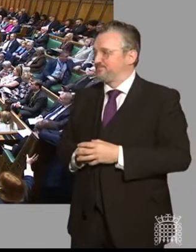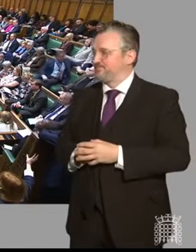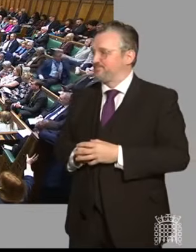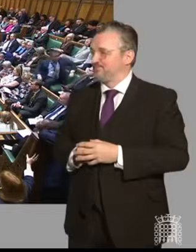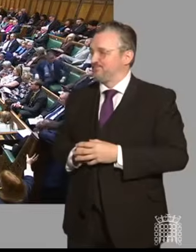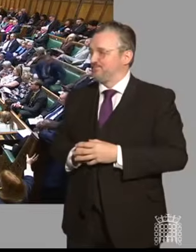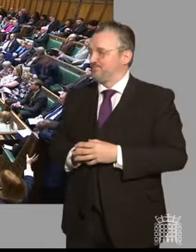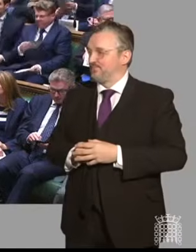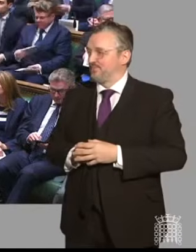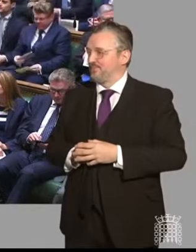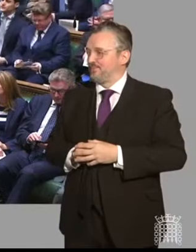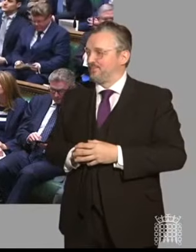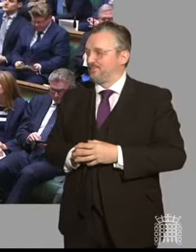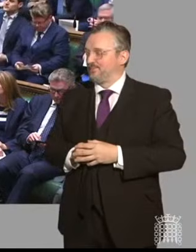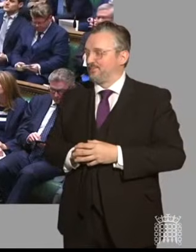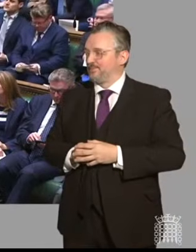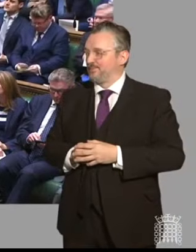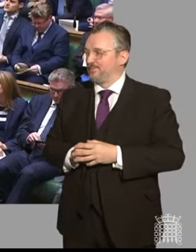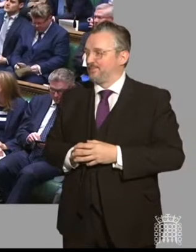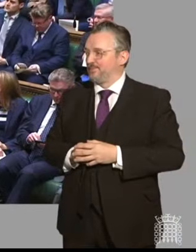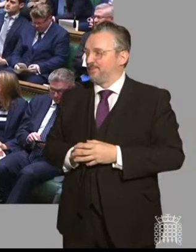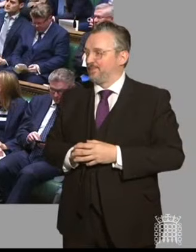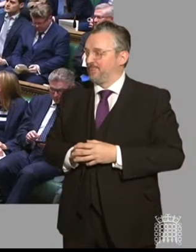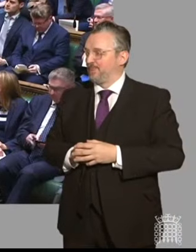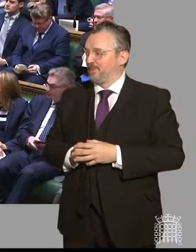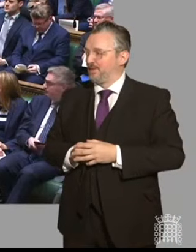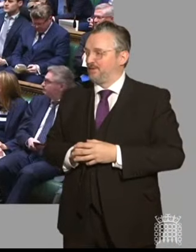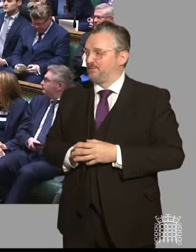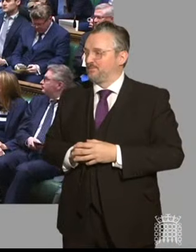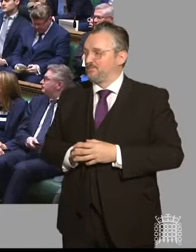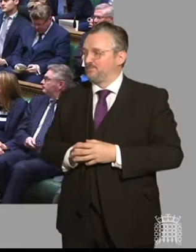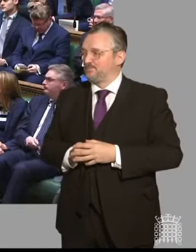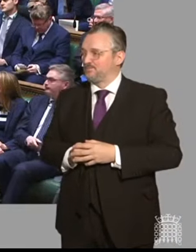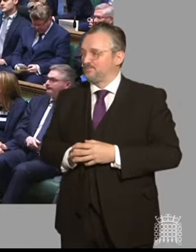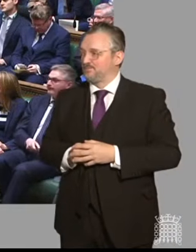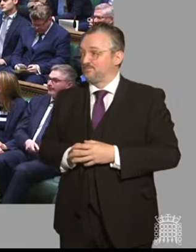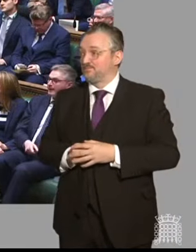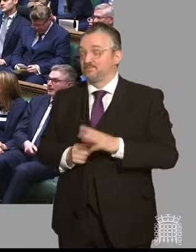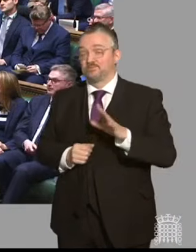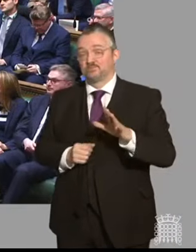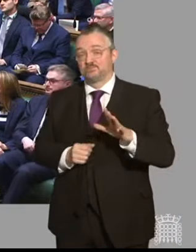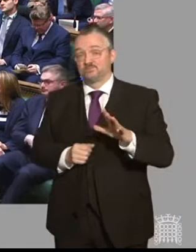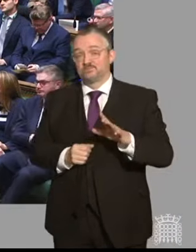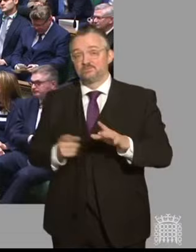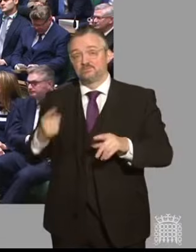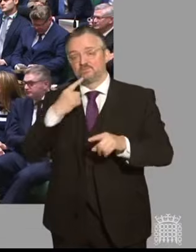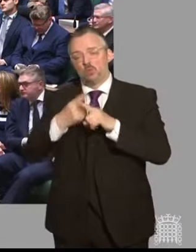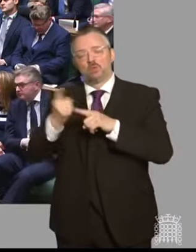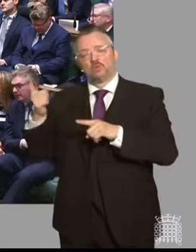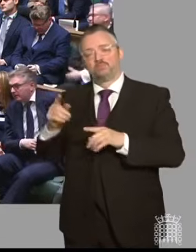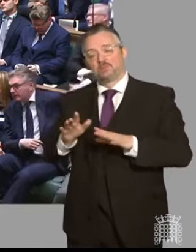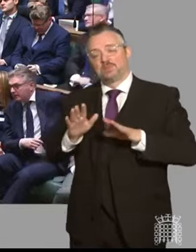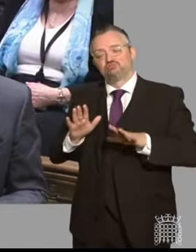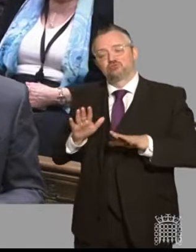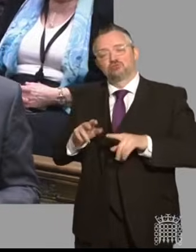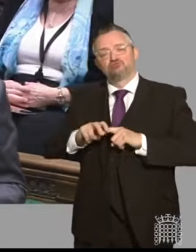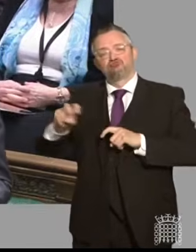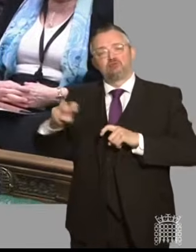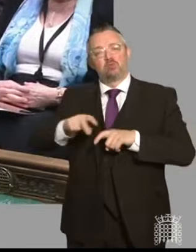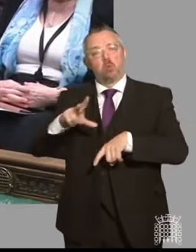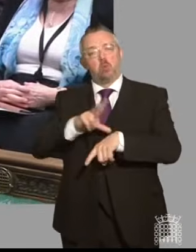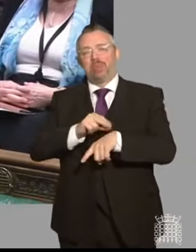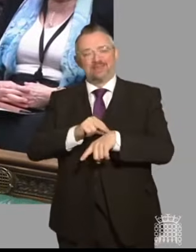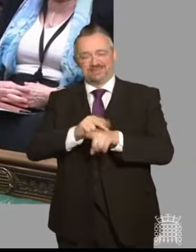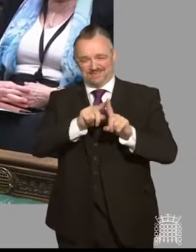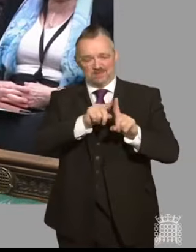It seems that, with the exception of the British Transport Police, all other police forces will treat non-contact